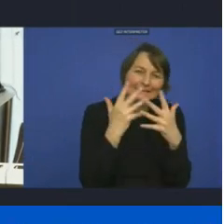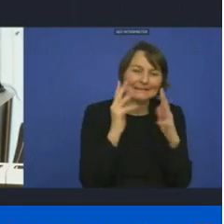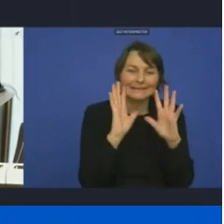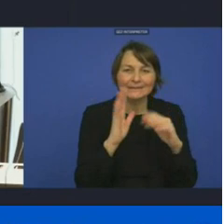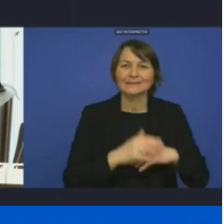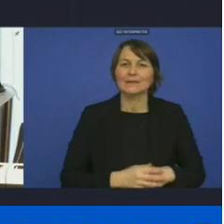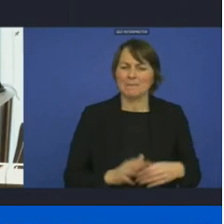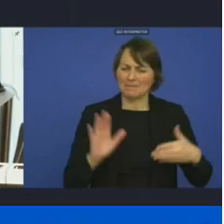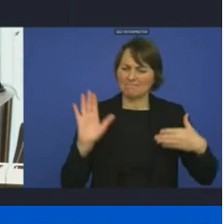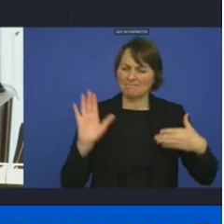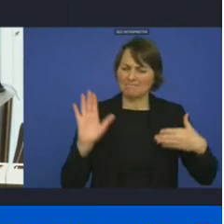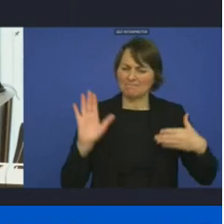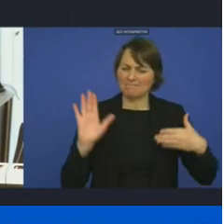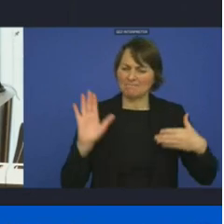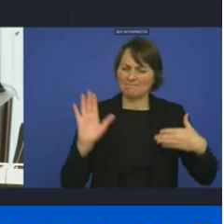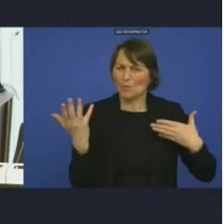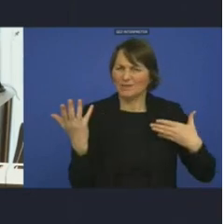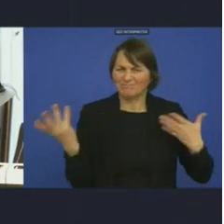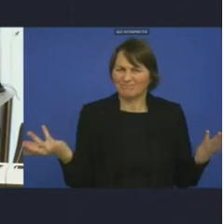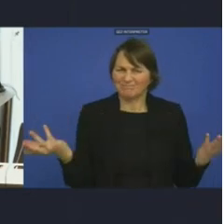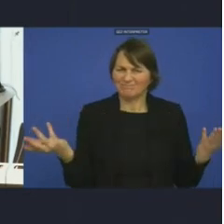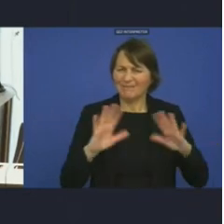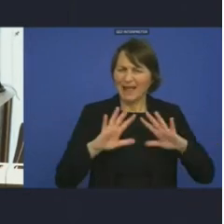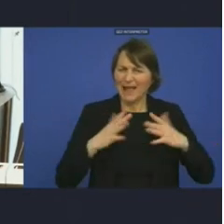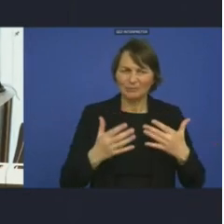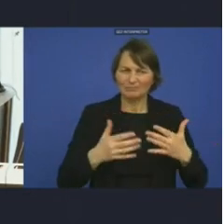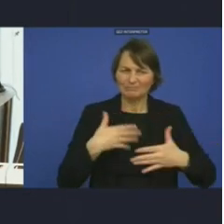and how it works compared to Erasmus